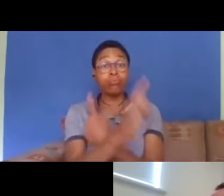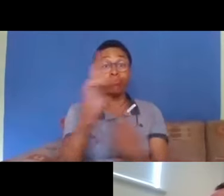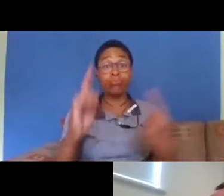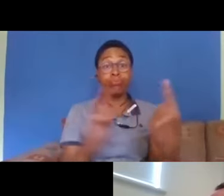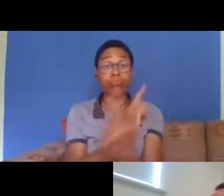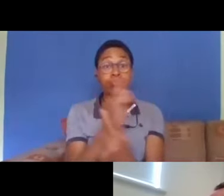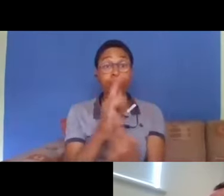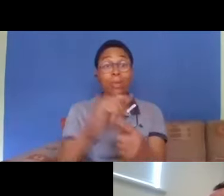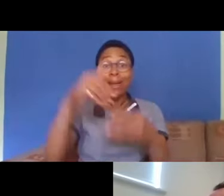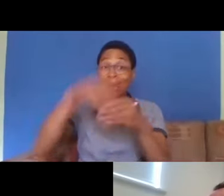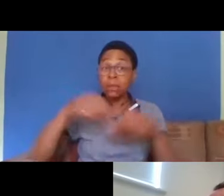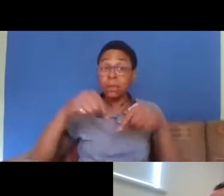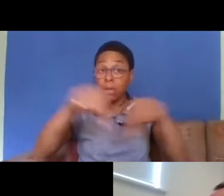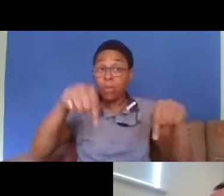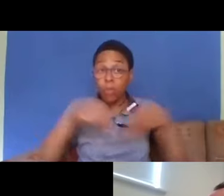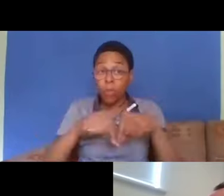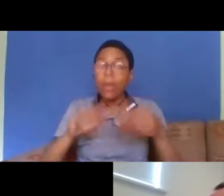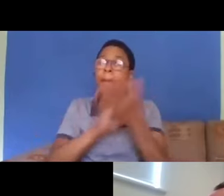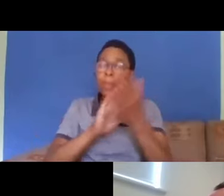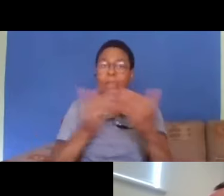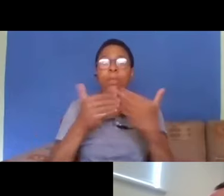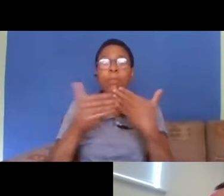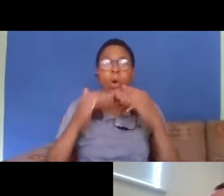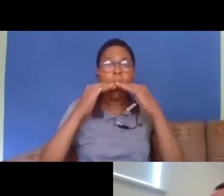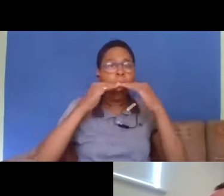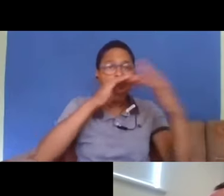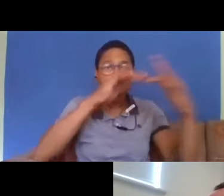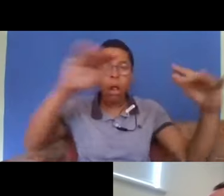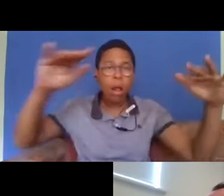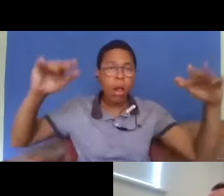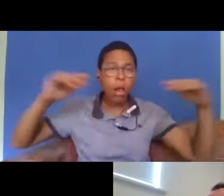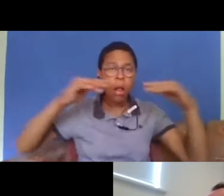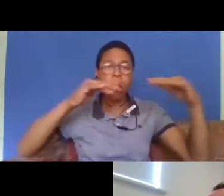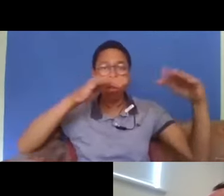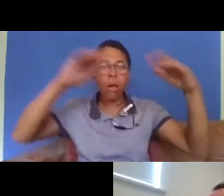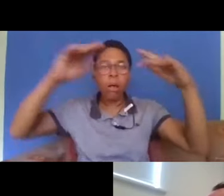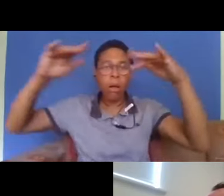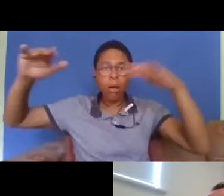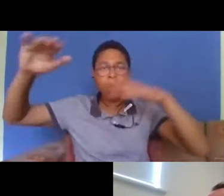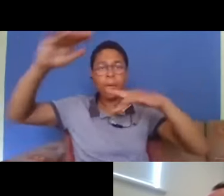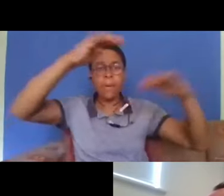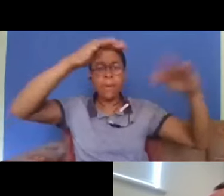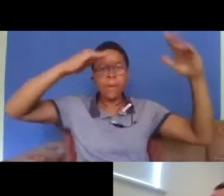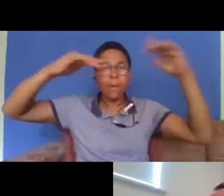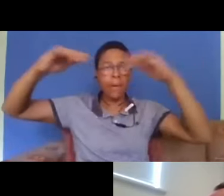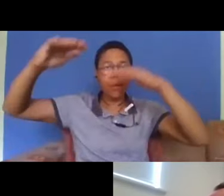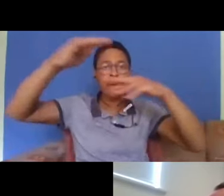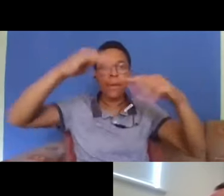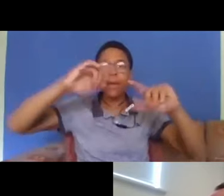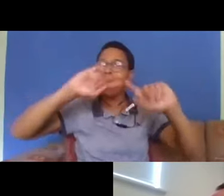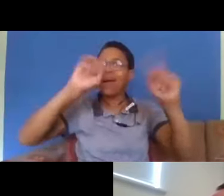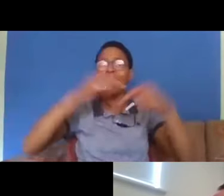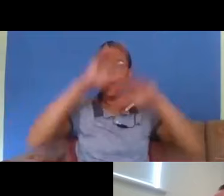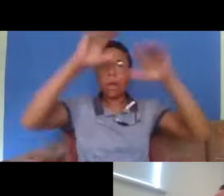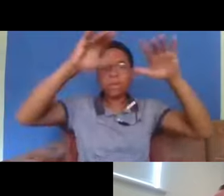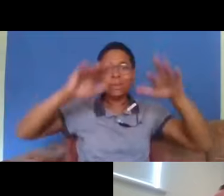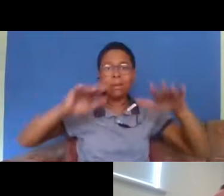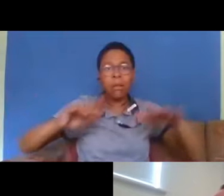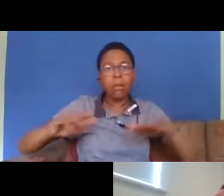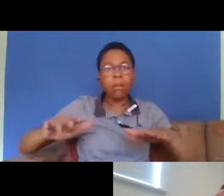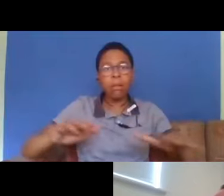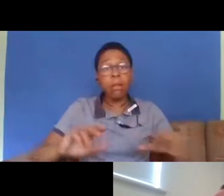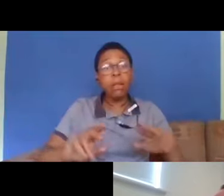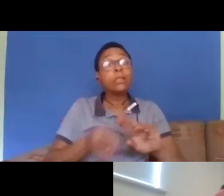these droplets will be dispersed and won't be able to settle. So as long as you provide a little bit of